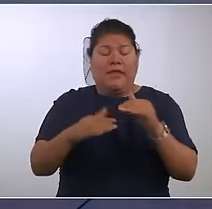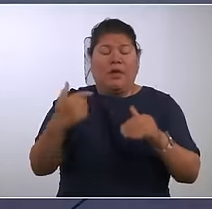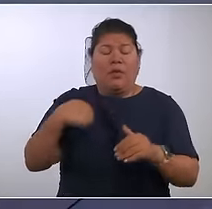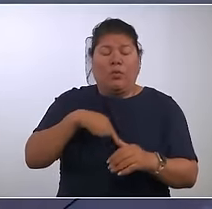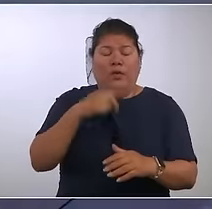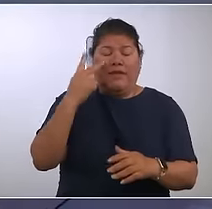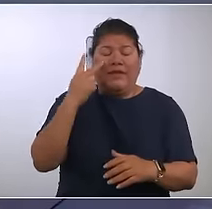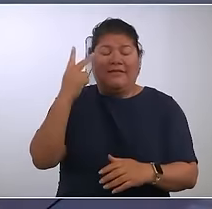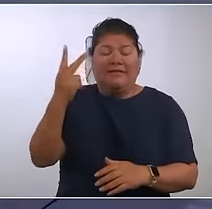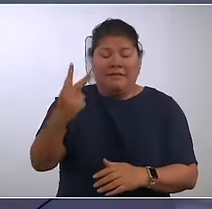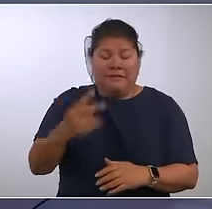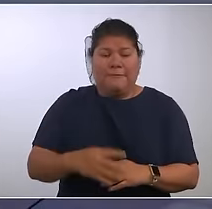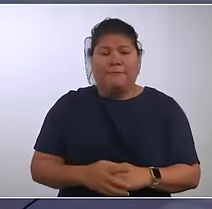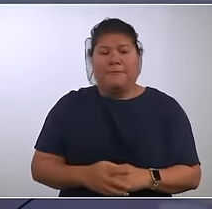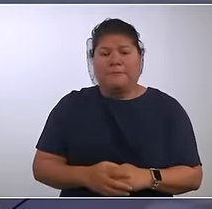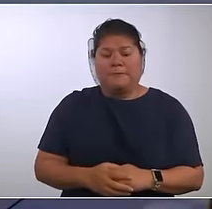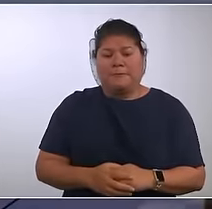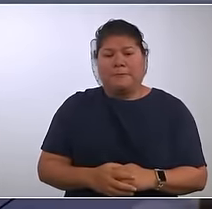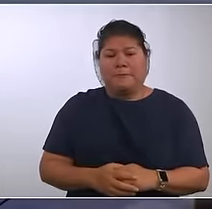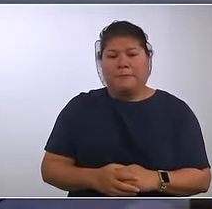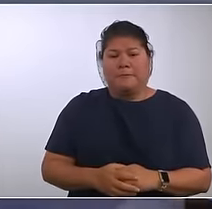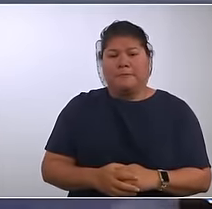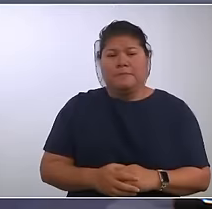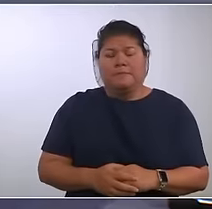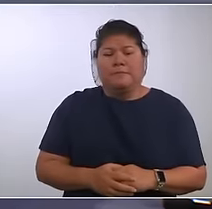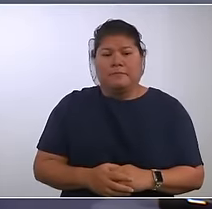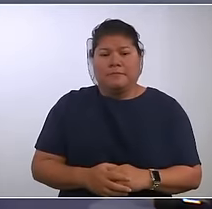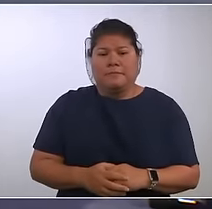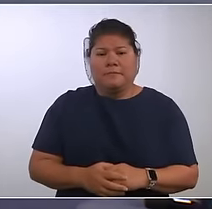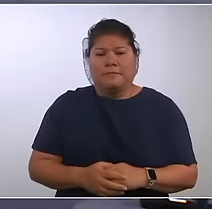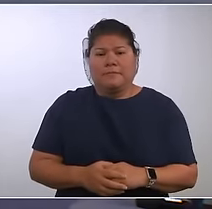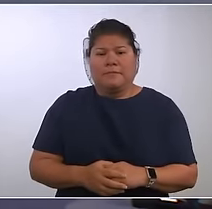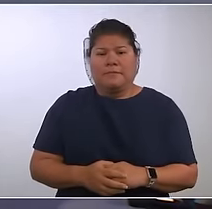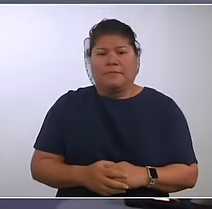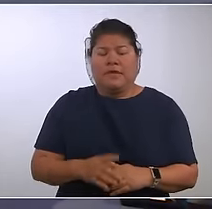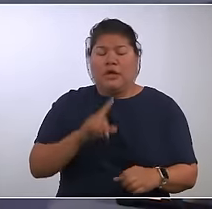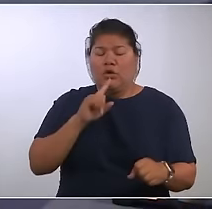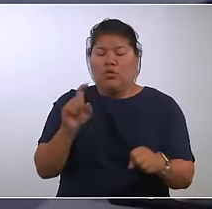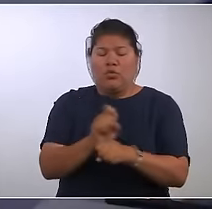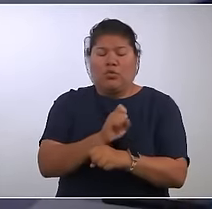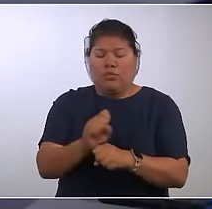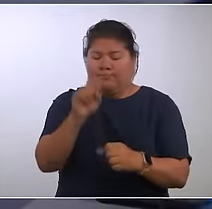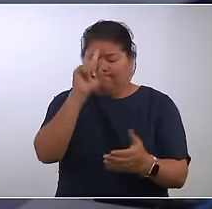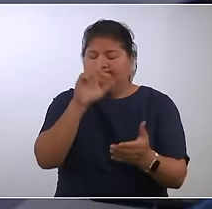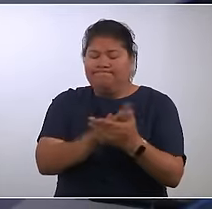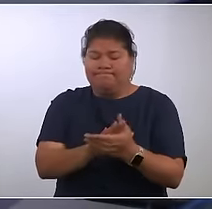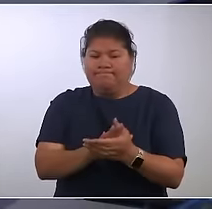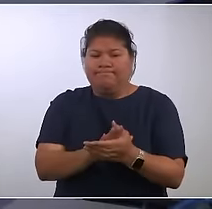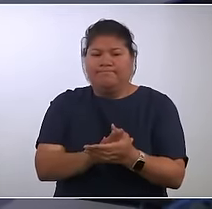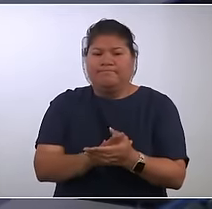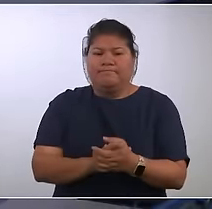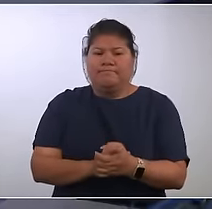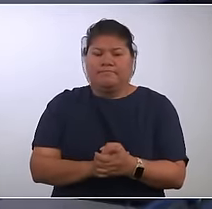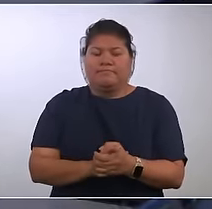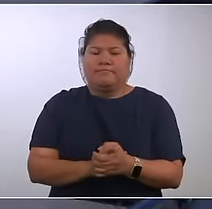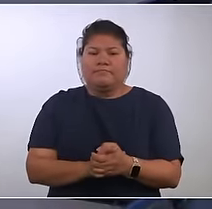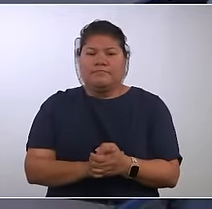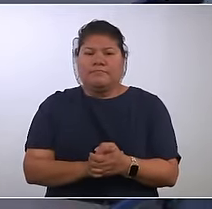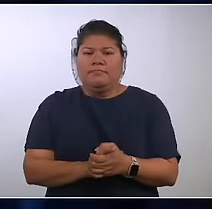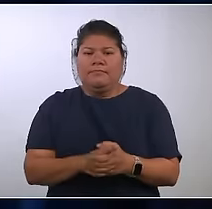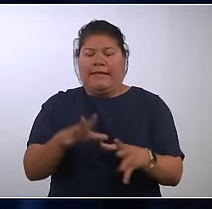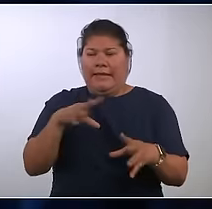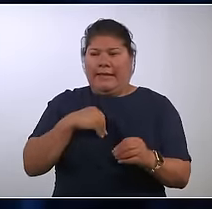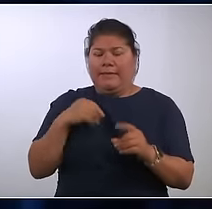hemos visto. What God has for you is still greater than what we've seen. Yo creo eso con todo mi corazón. I believe that wholeheartedly. Recibo